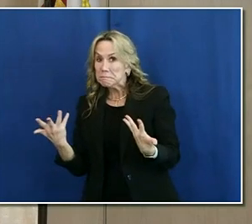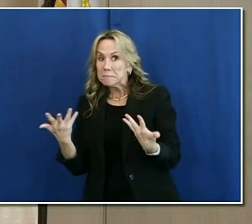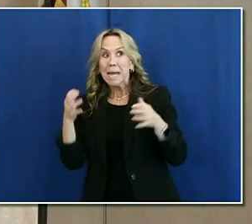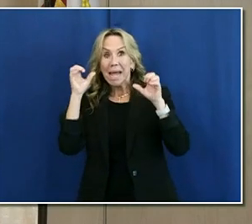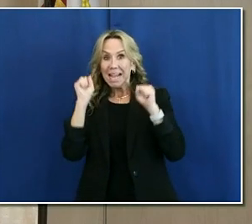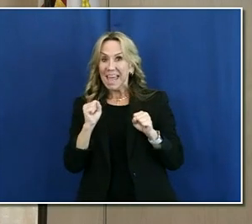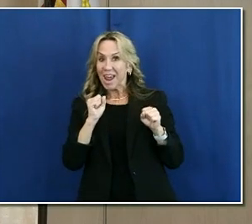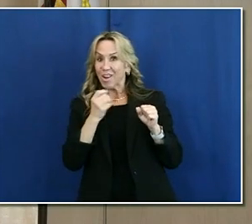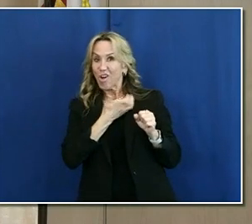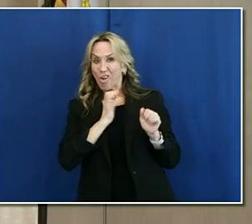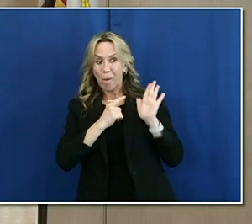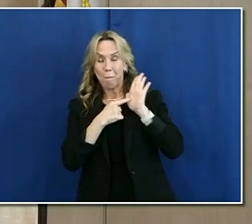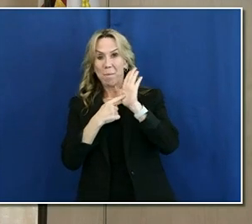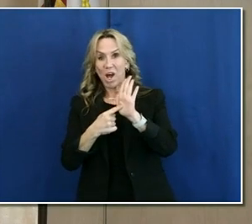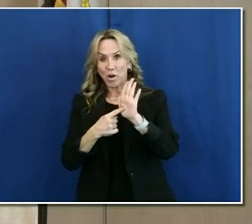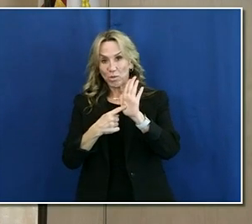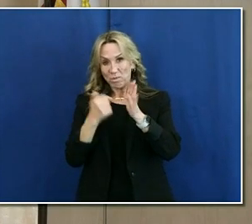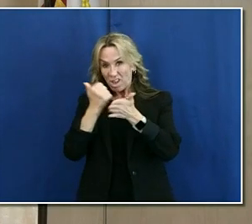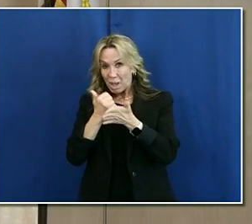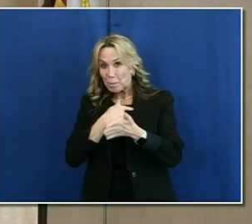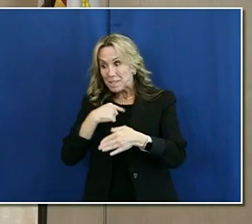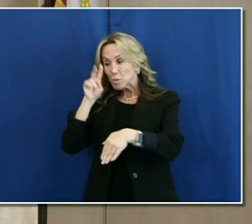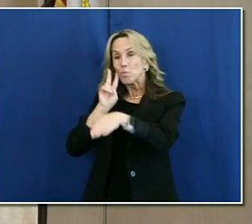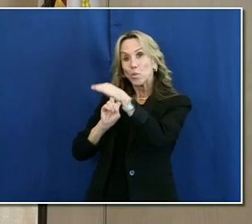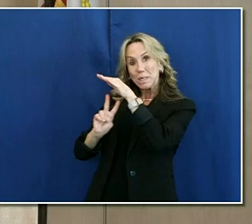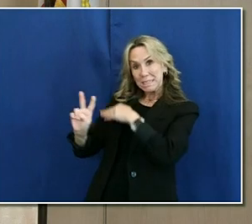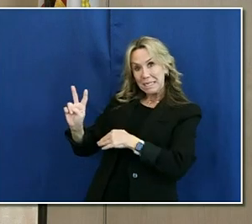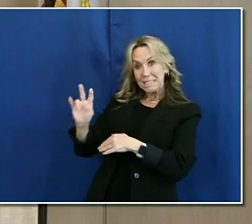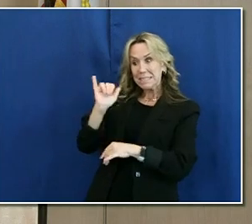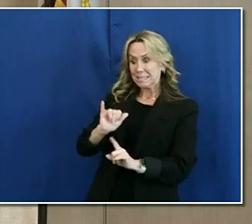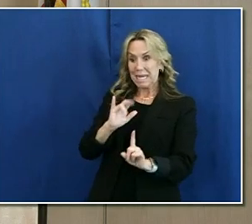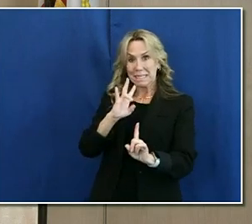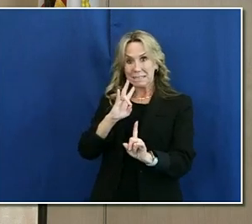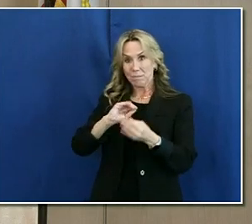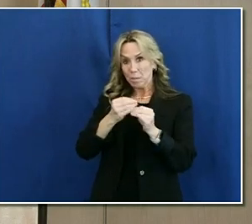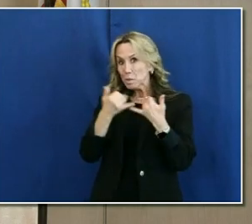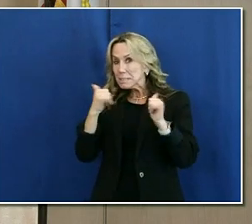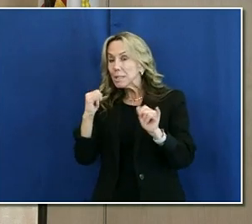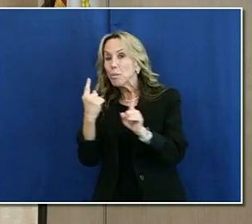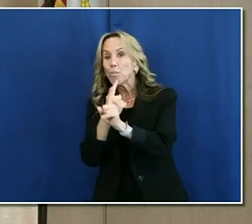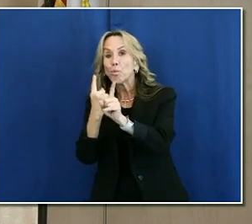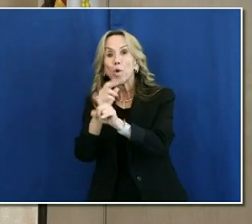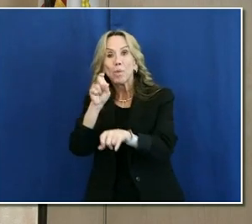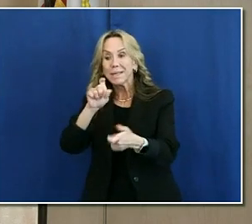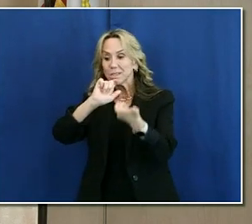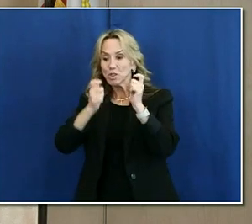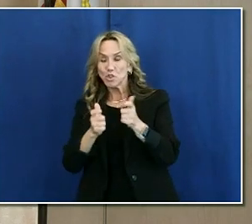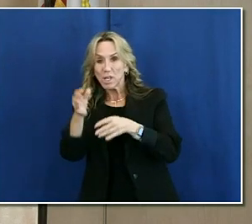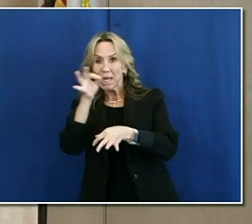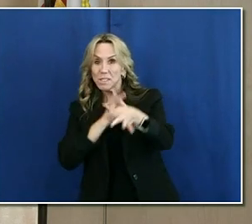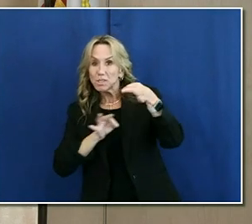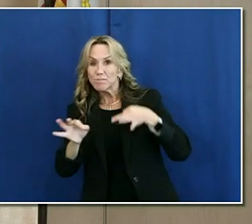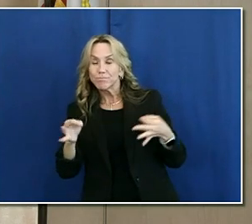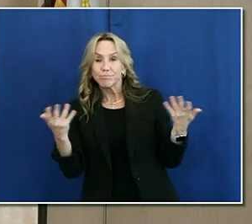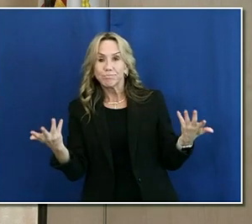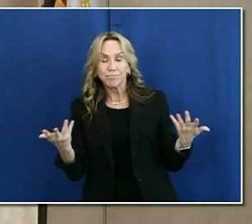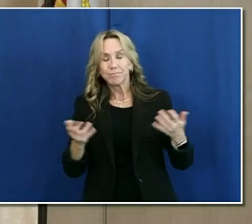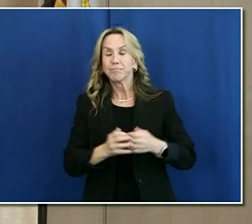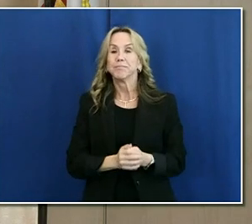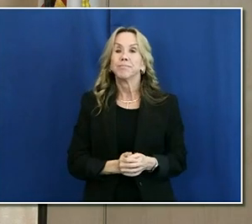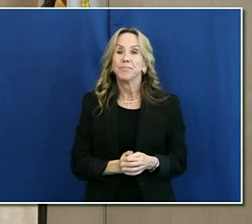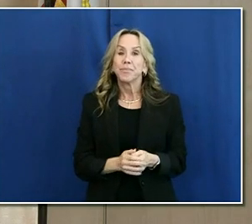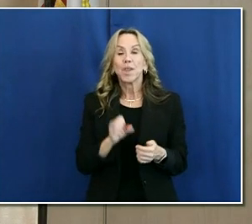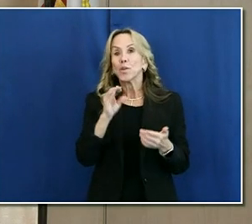predict if a better number is appropriate. So that's where we are right now, and when we